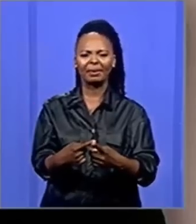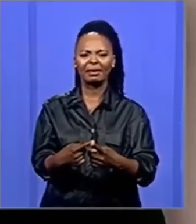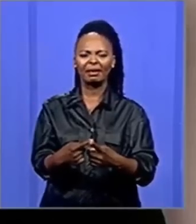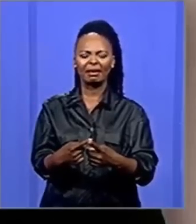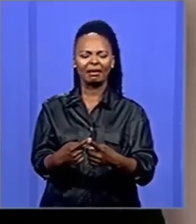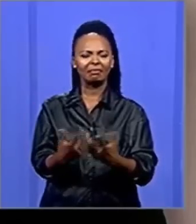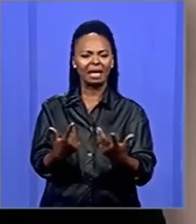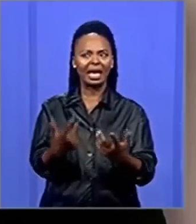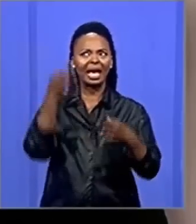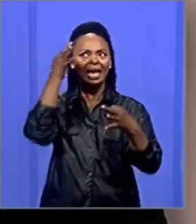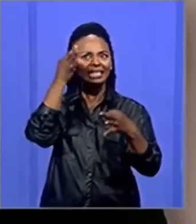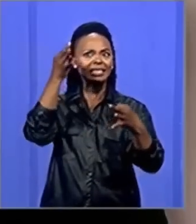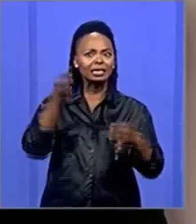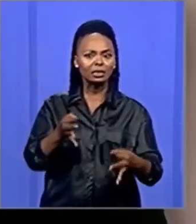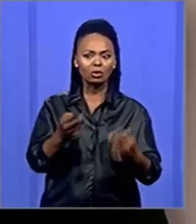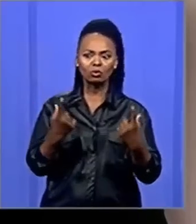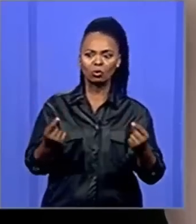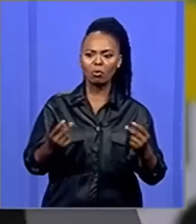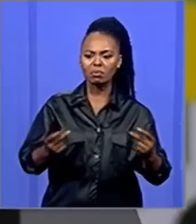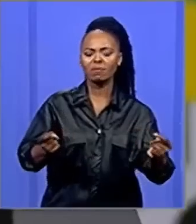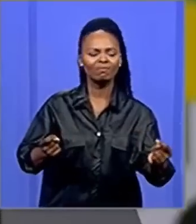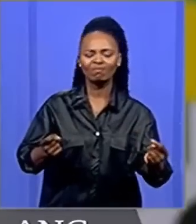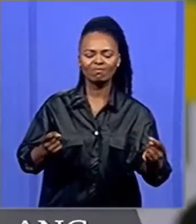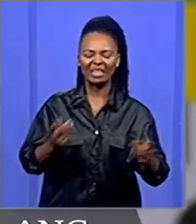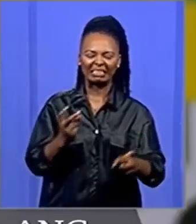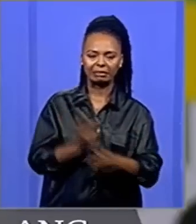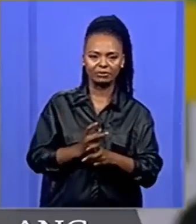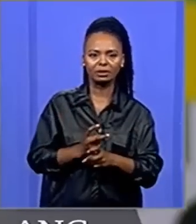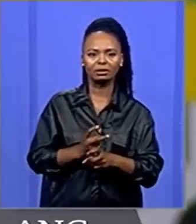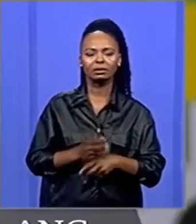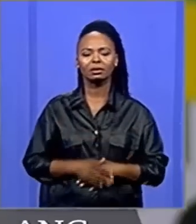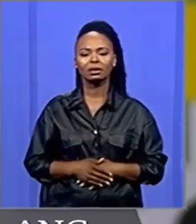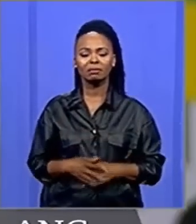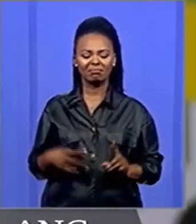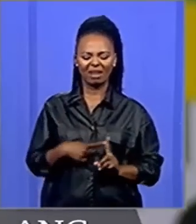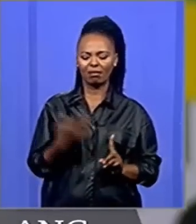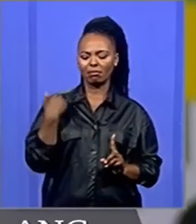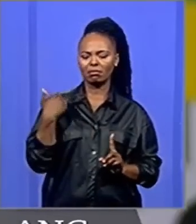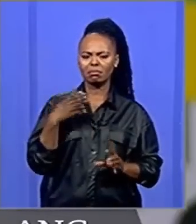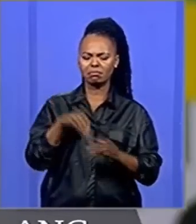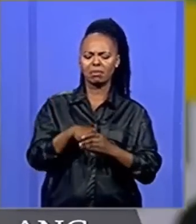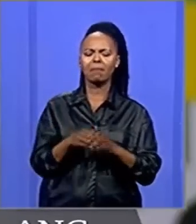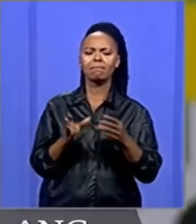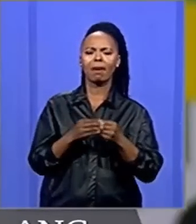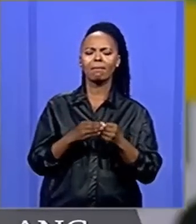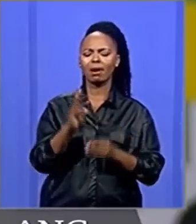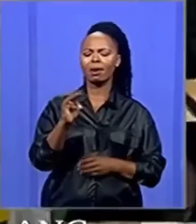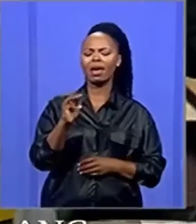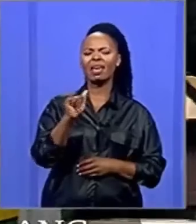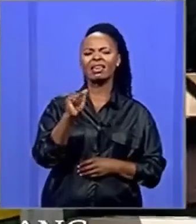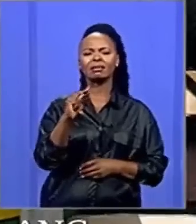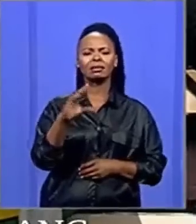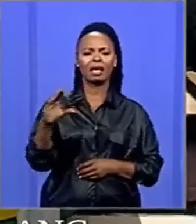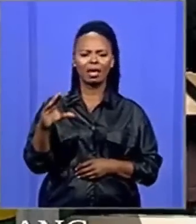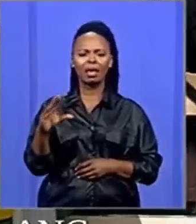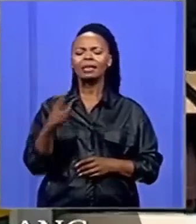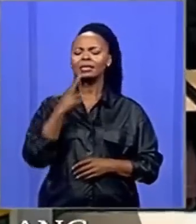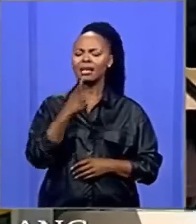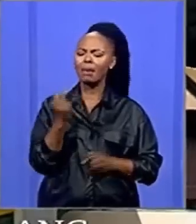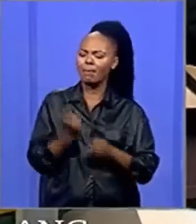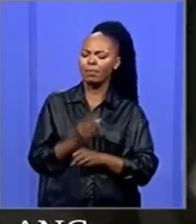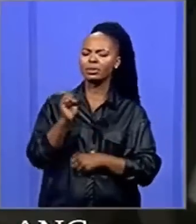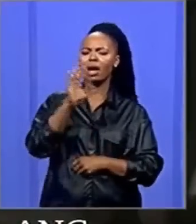an easy decision at all. Not at all. Moetapele eno wa mehleng wa ANC o re jalo ka maAfrika Borwa ohle o ne a ena